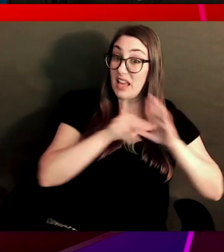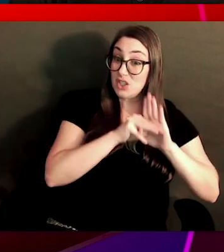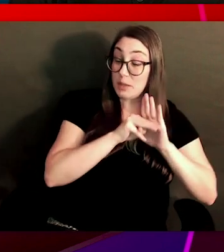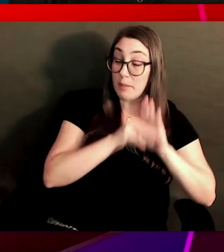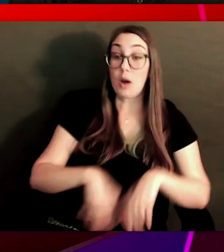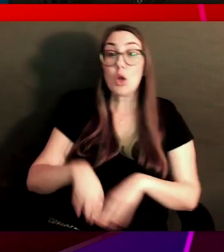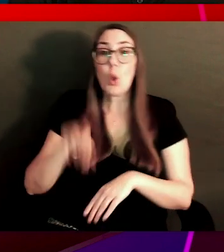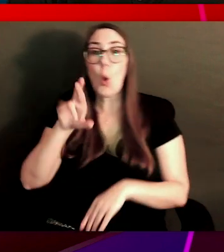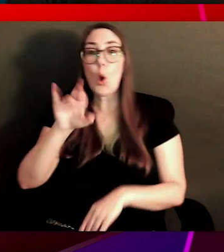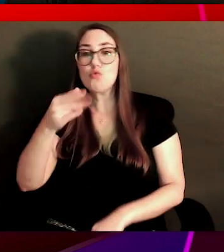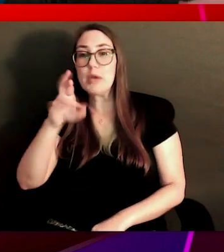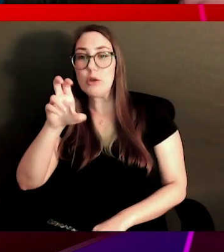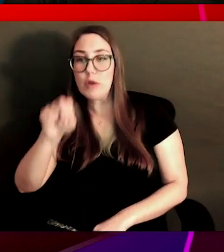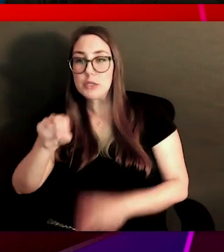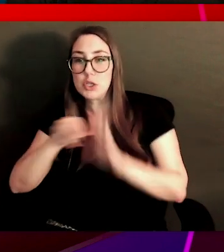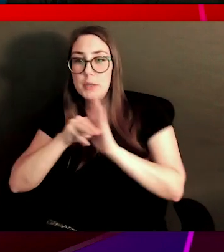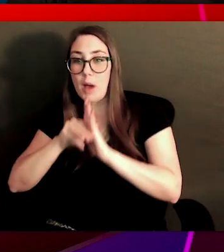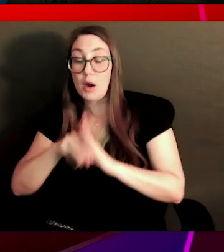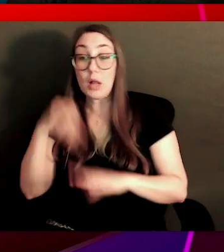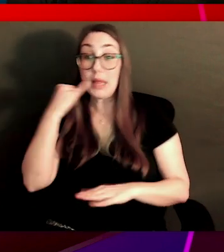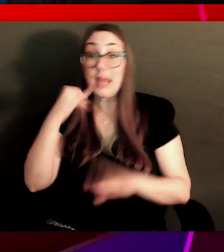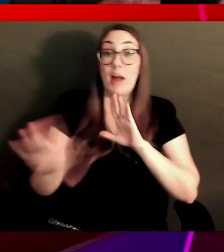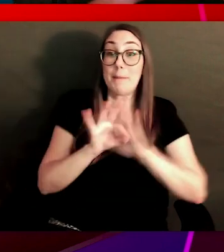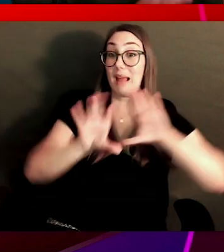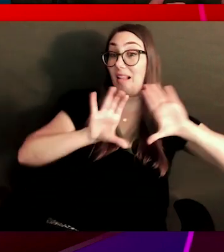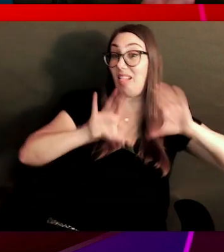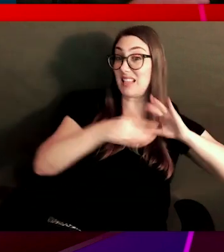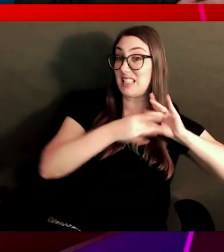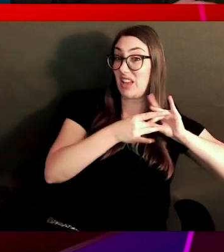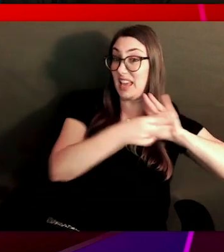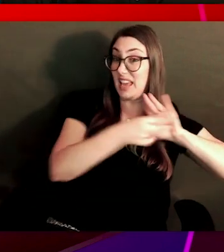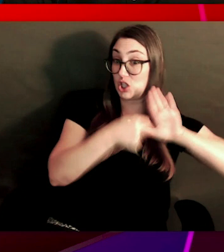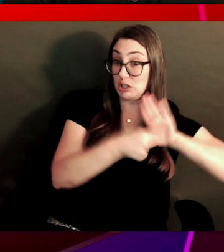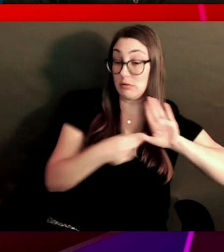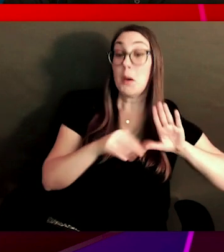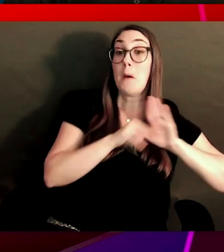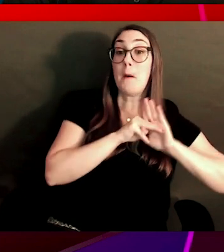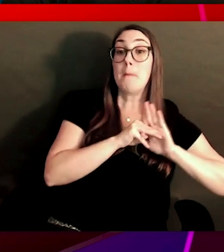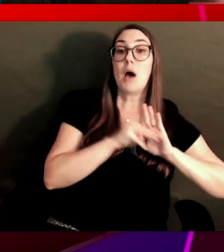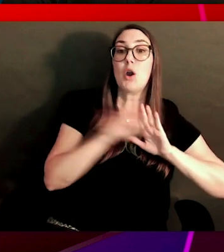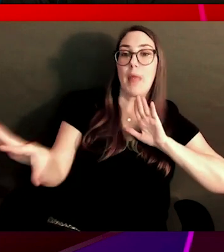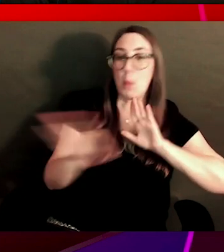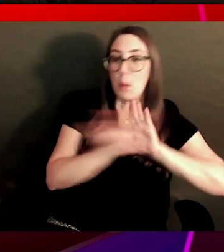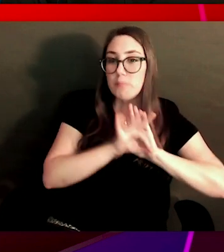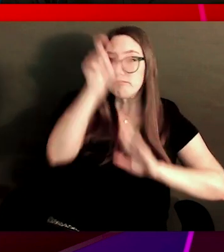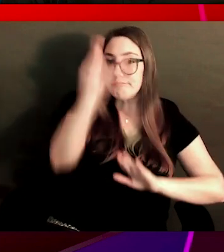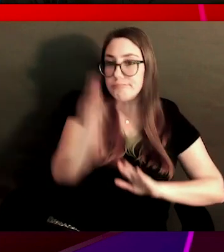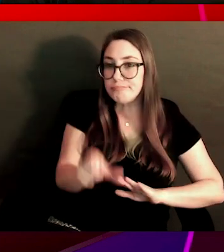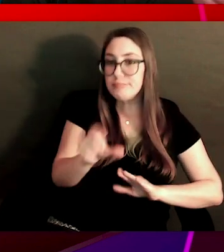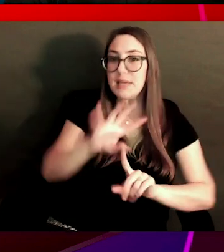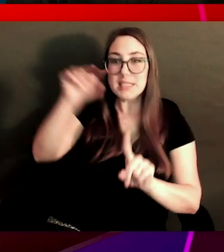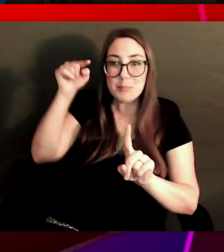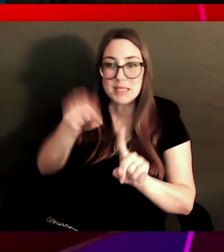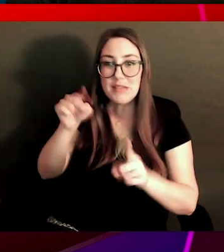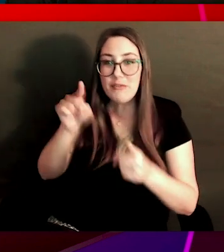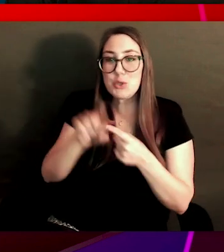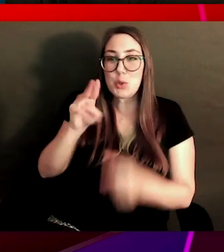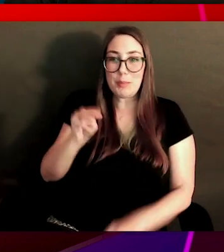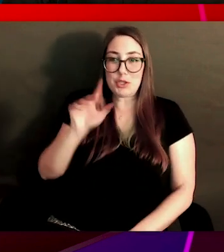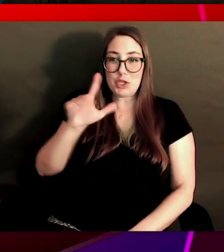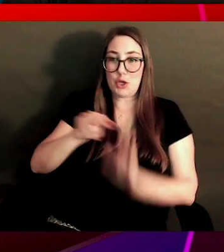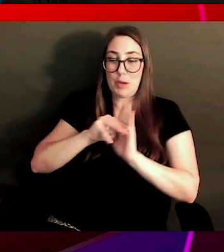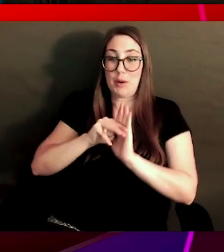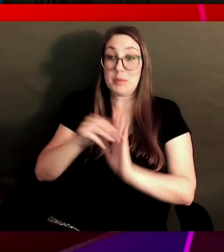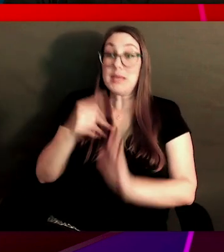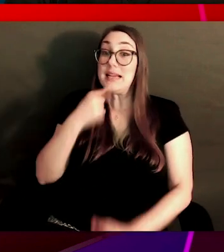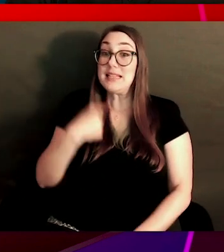choose classification model, it will then generate insights that are specific to building machine learning models. In this case, it's telling me that I have rare target